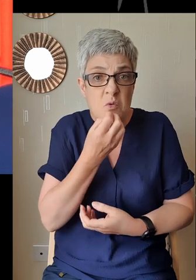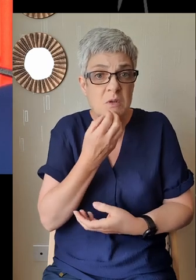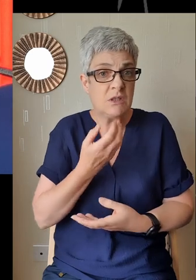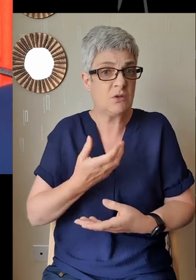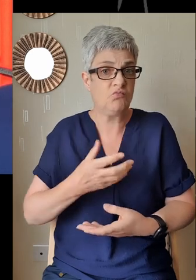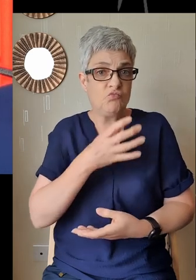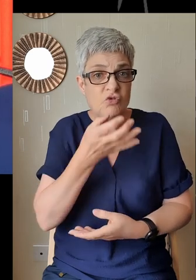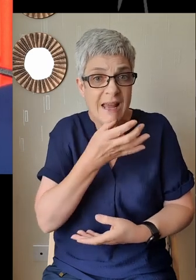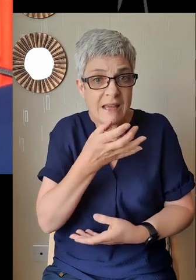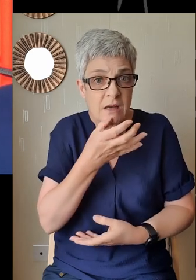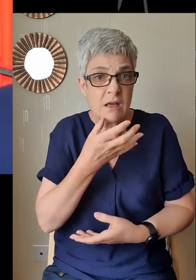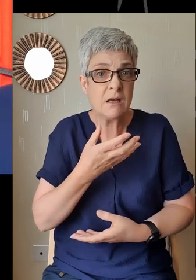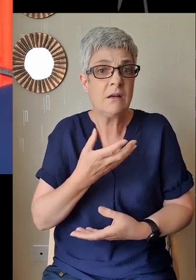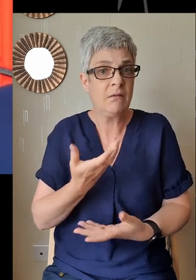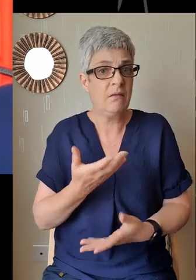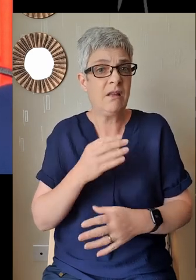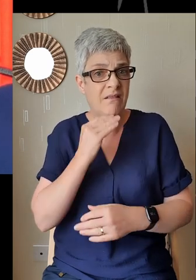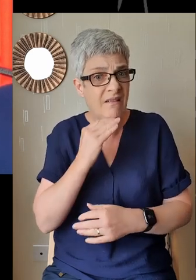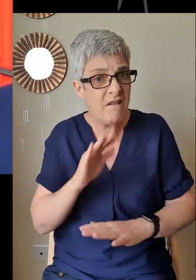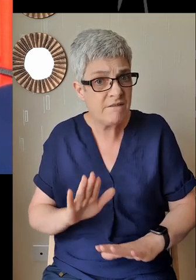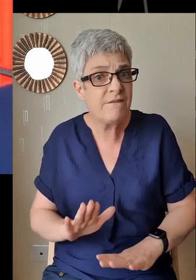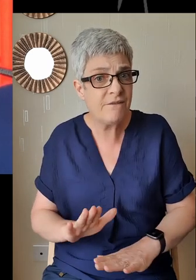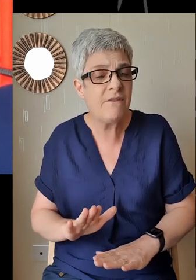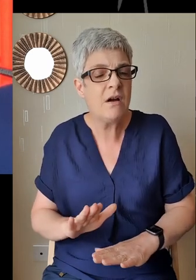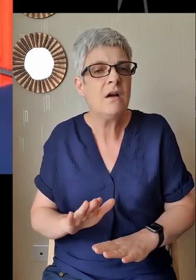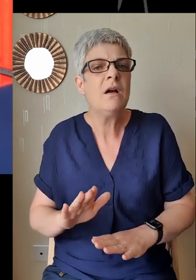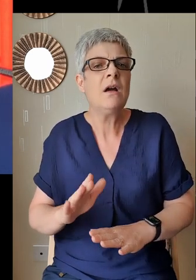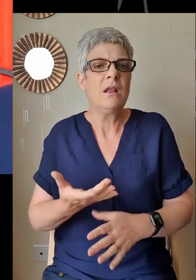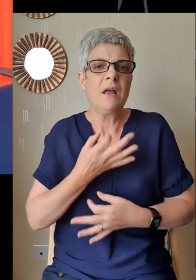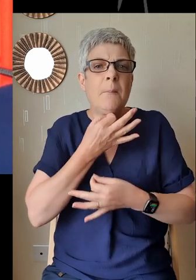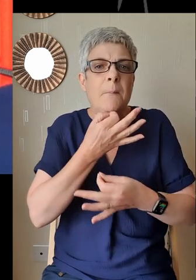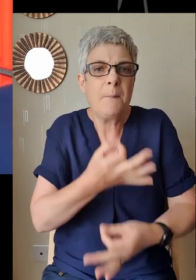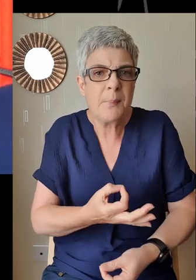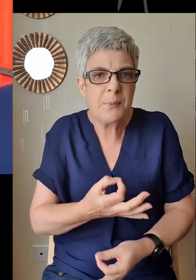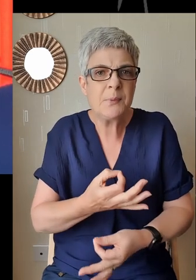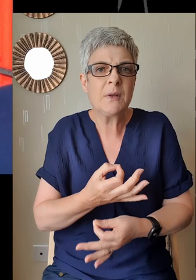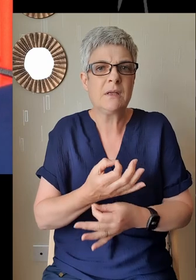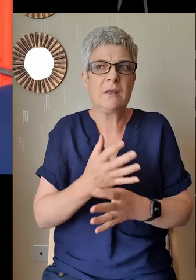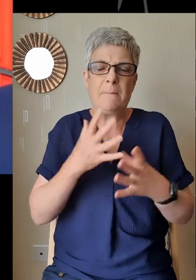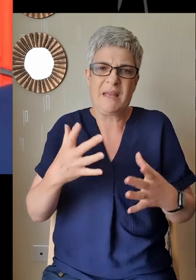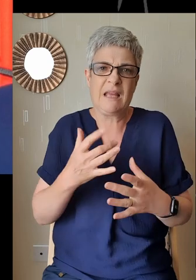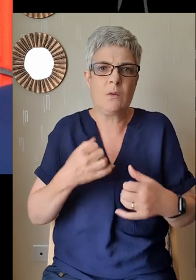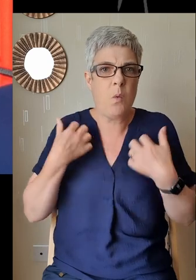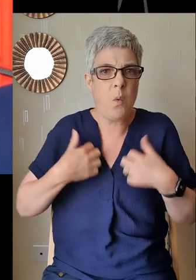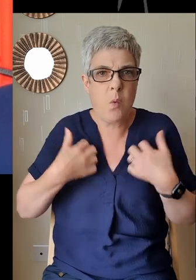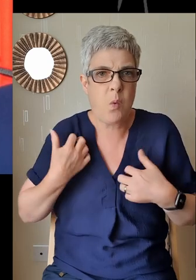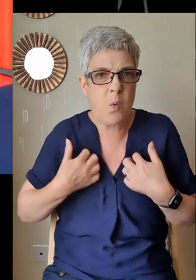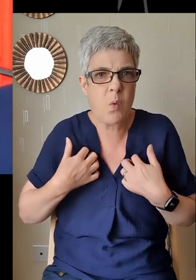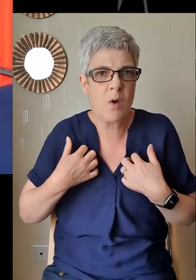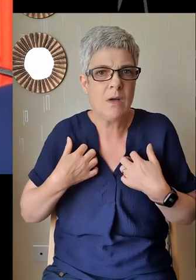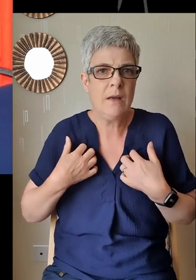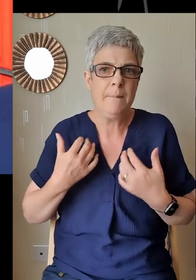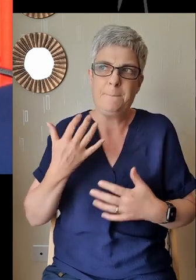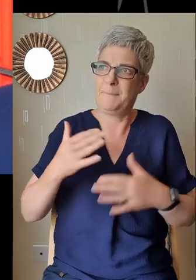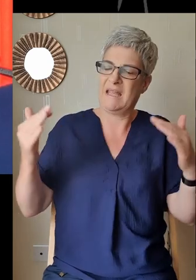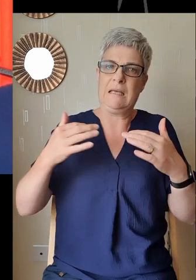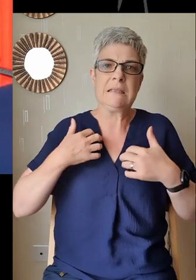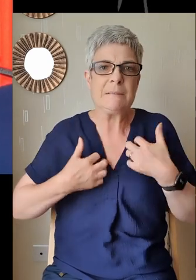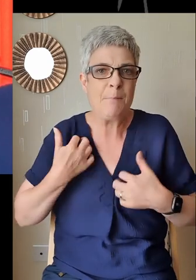things. The longing, the hankering that some have after the bigger thrill, the heightened experience.